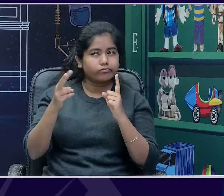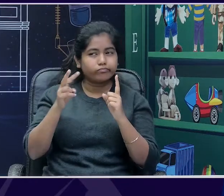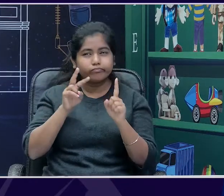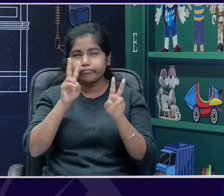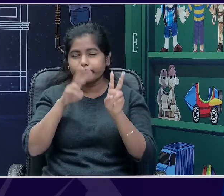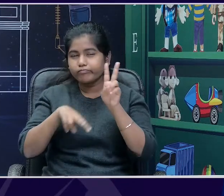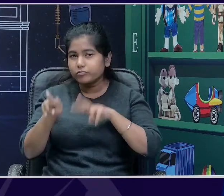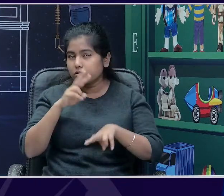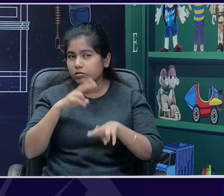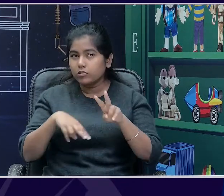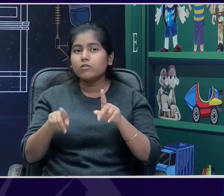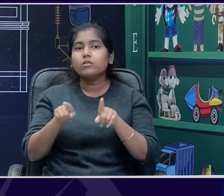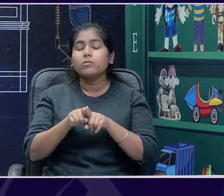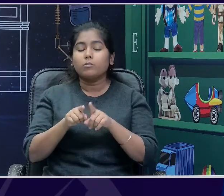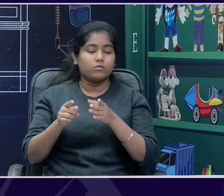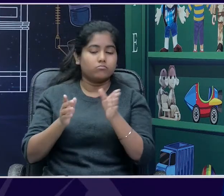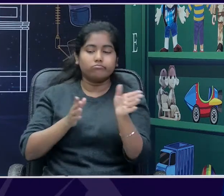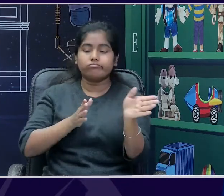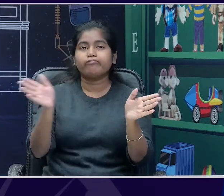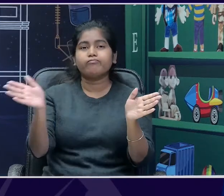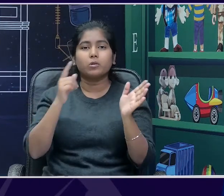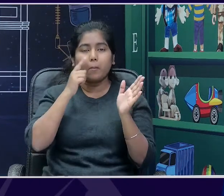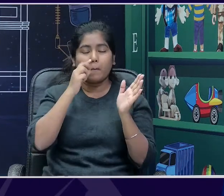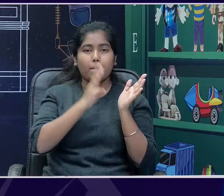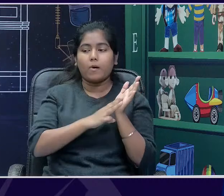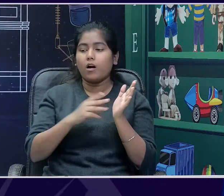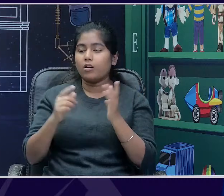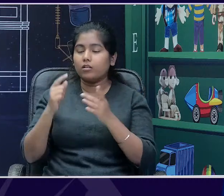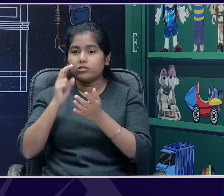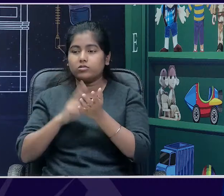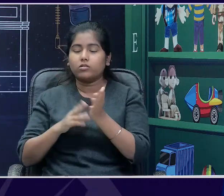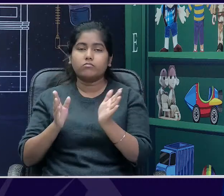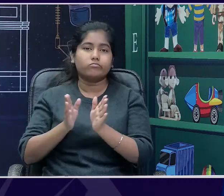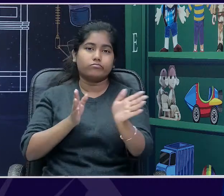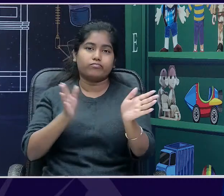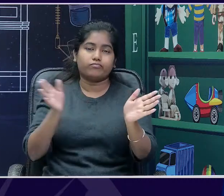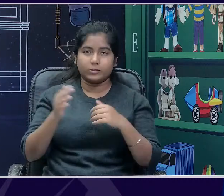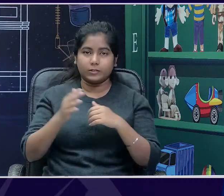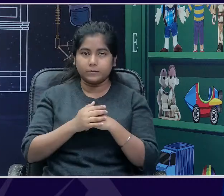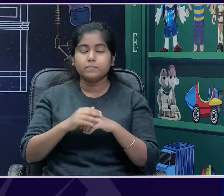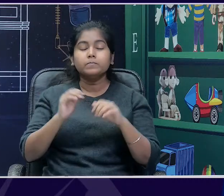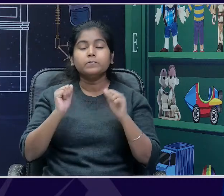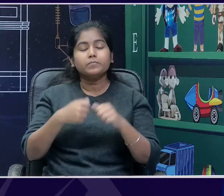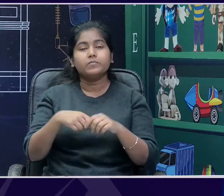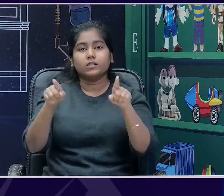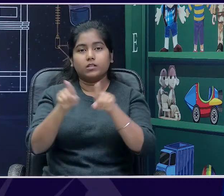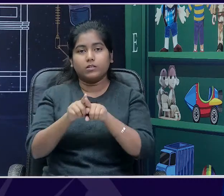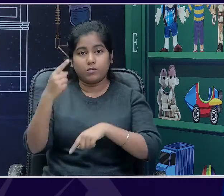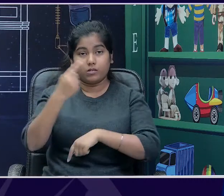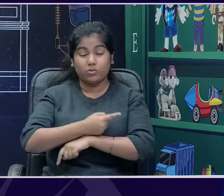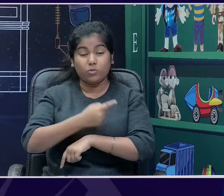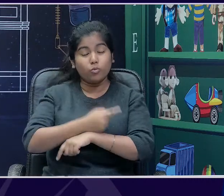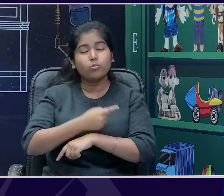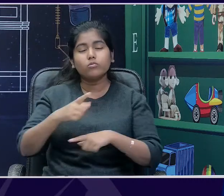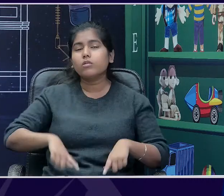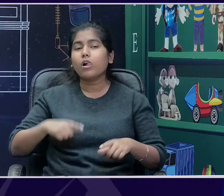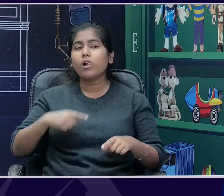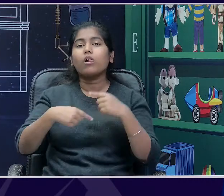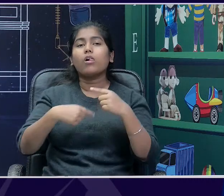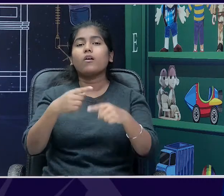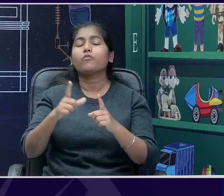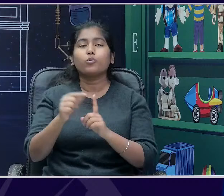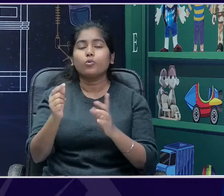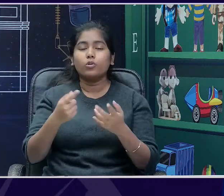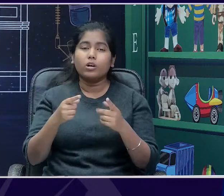their directions were different. All right. So, in our day-to-day life also, what should we do if I'm